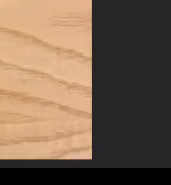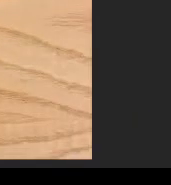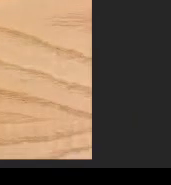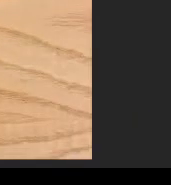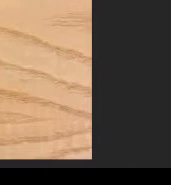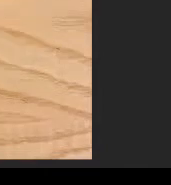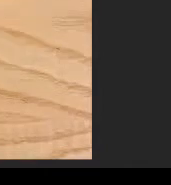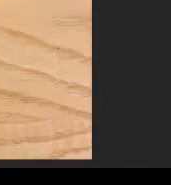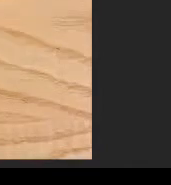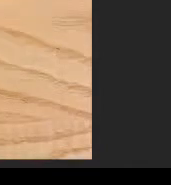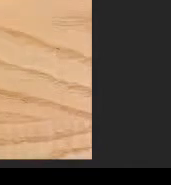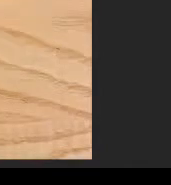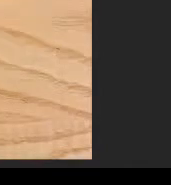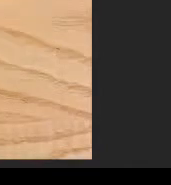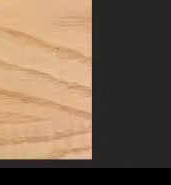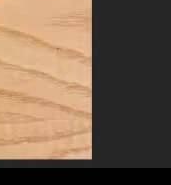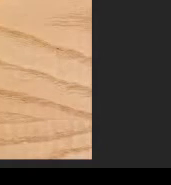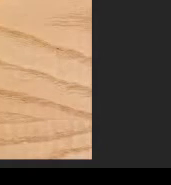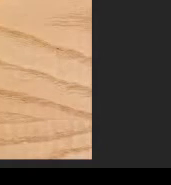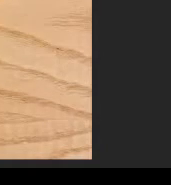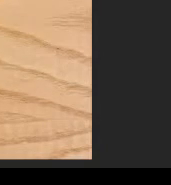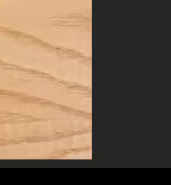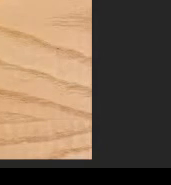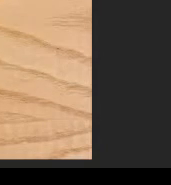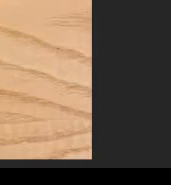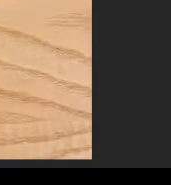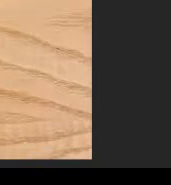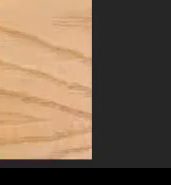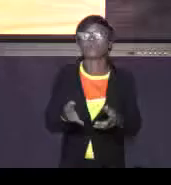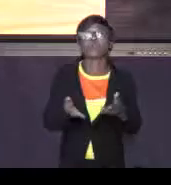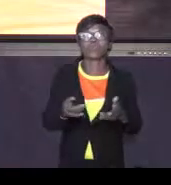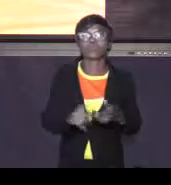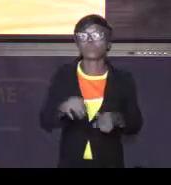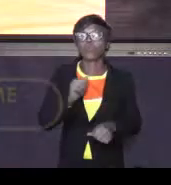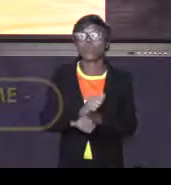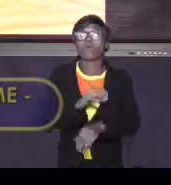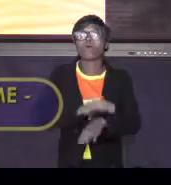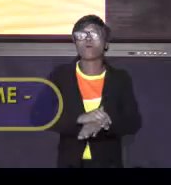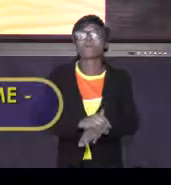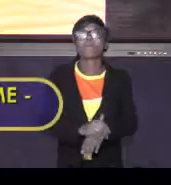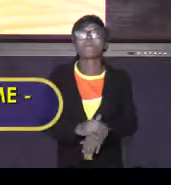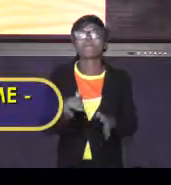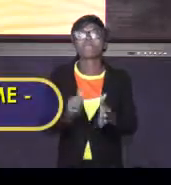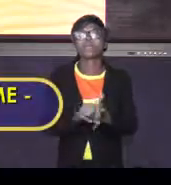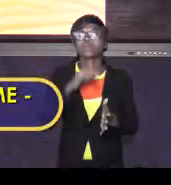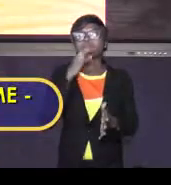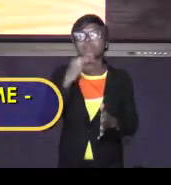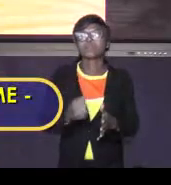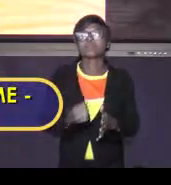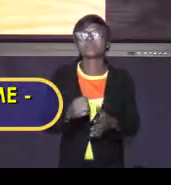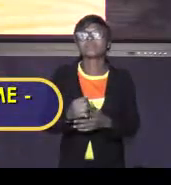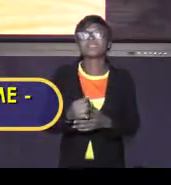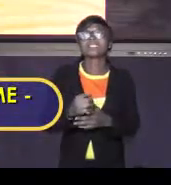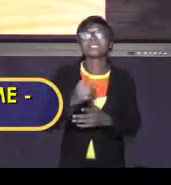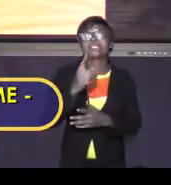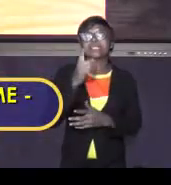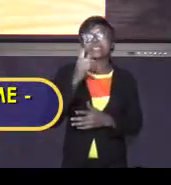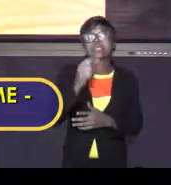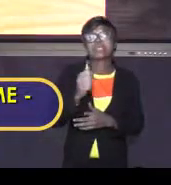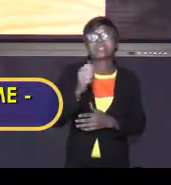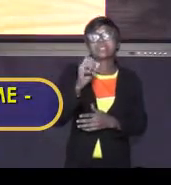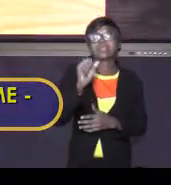rule to determine the size of that piece of wood that we want to use, that we want to work upon. That steel rule is